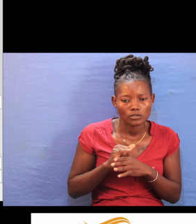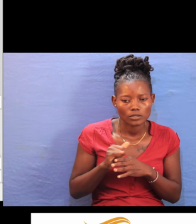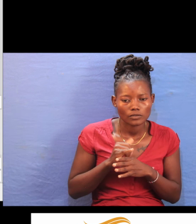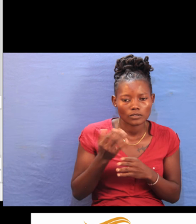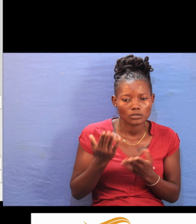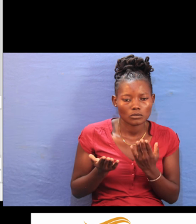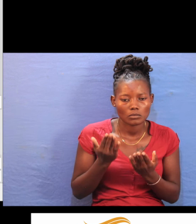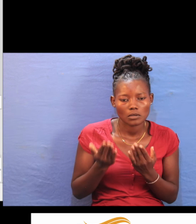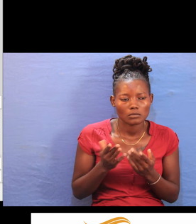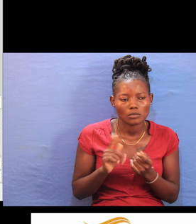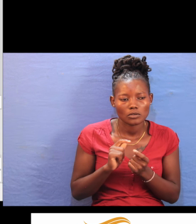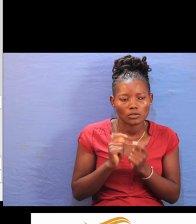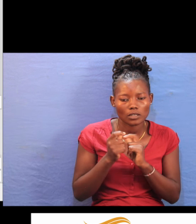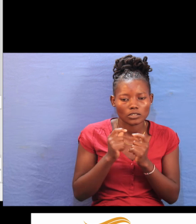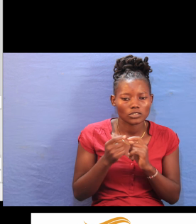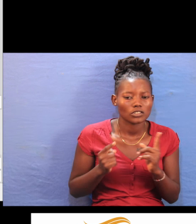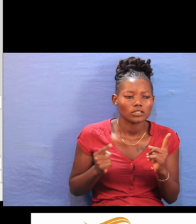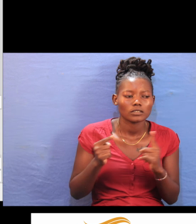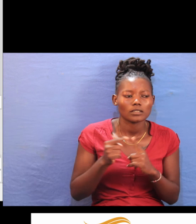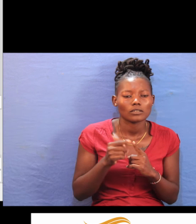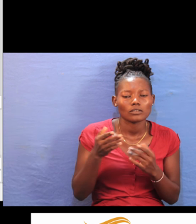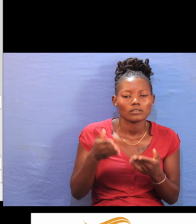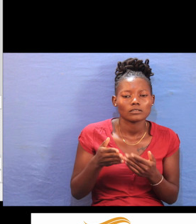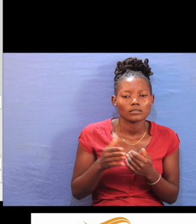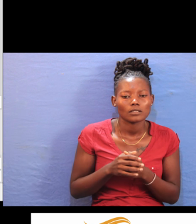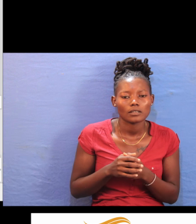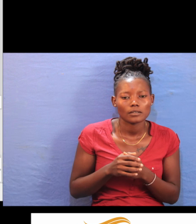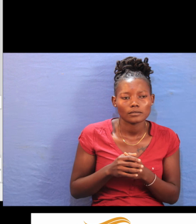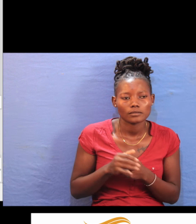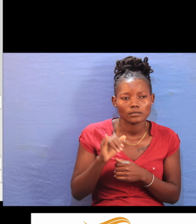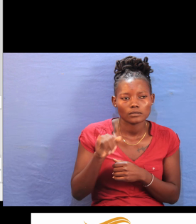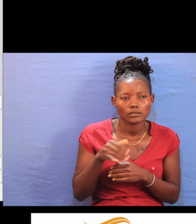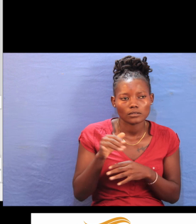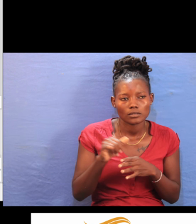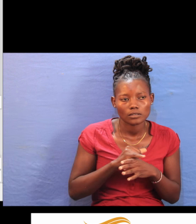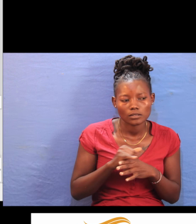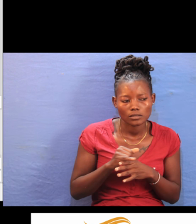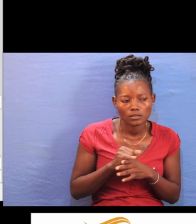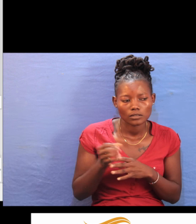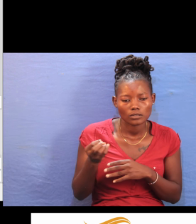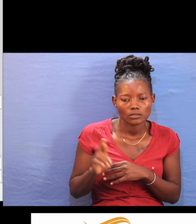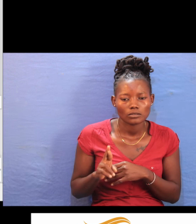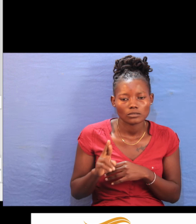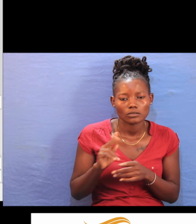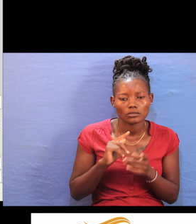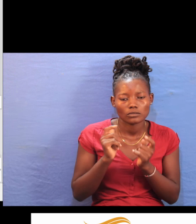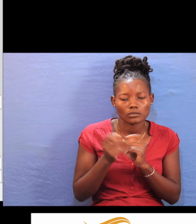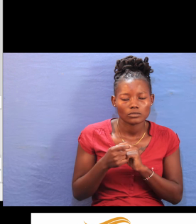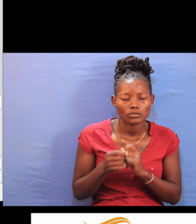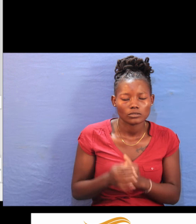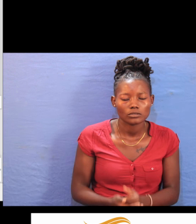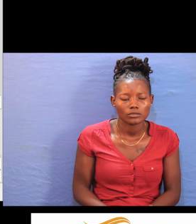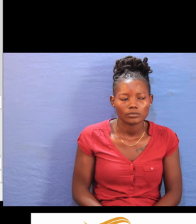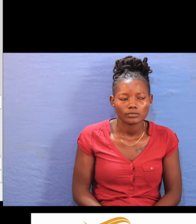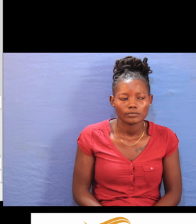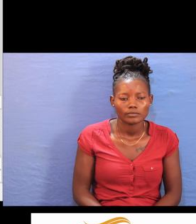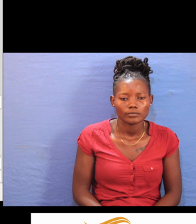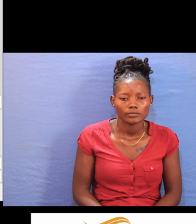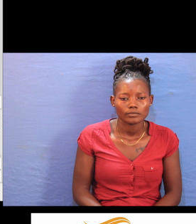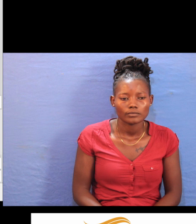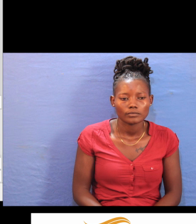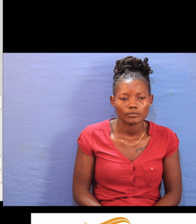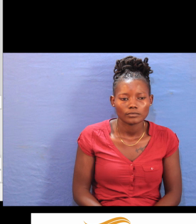they're going to school, um, you know, their adaptive capabilities won't be as great for the